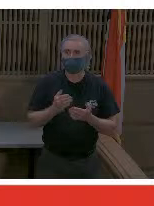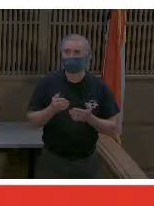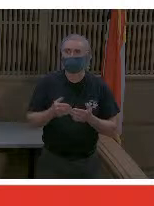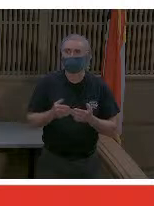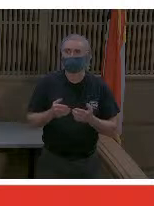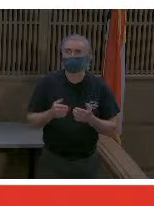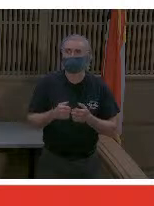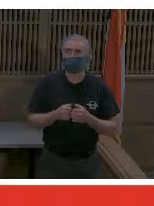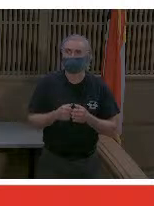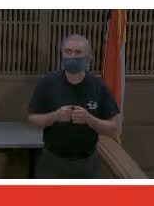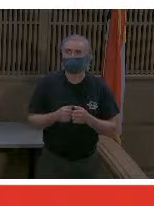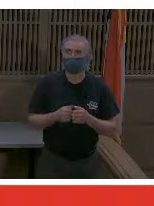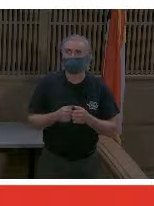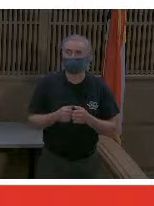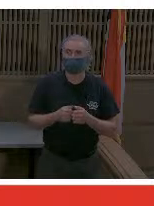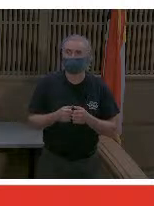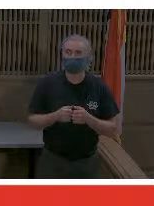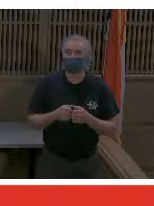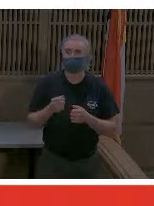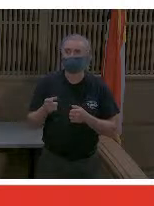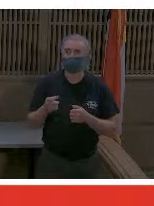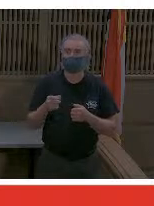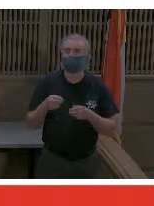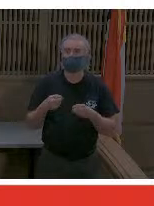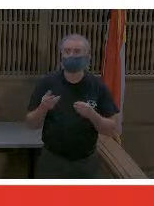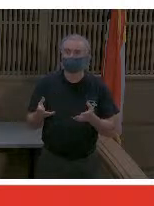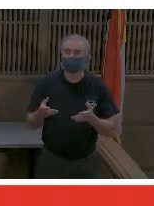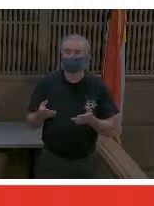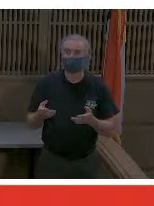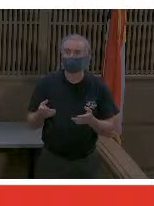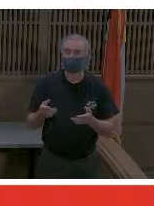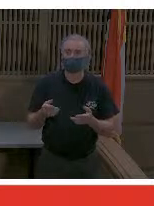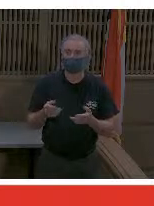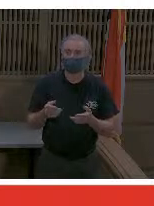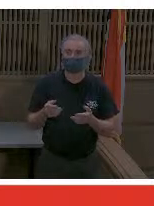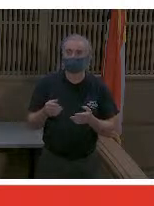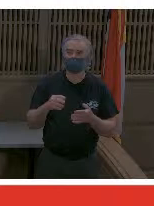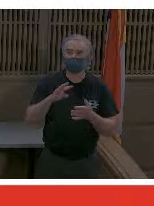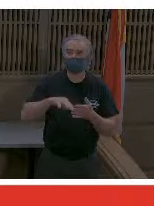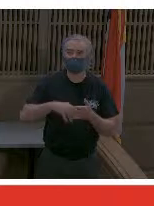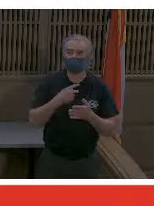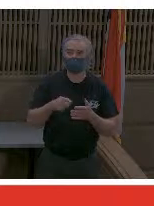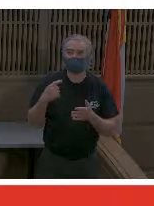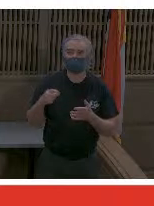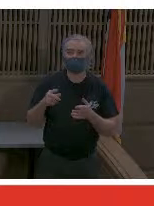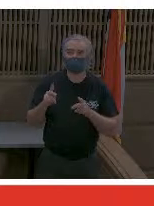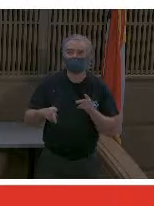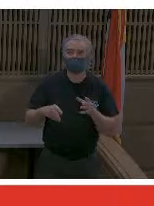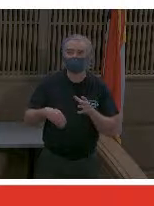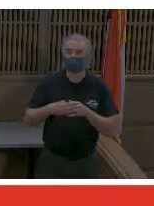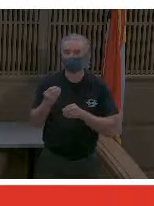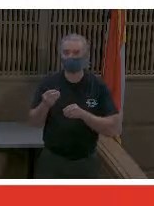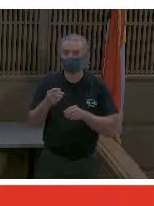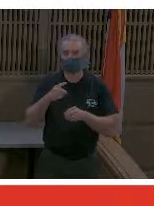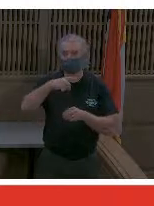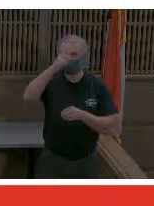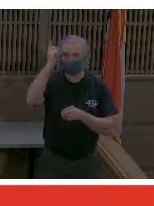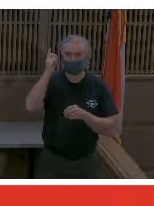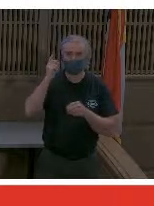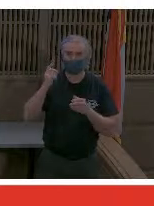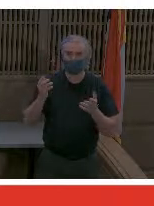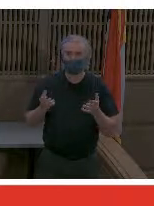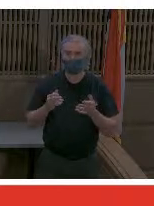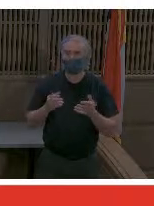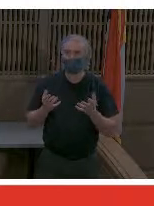slide here that provides information for testing outside of Dougherty County. If you want to